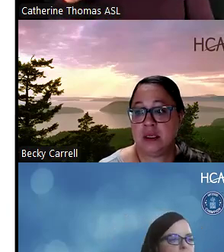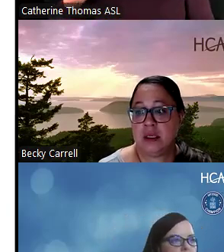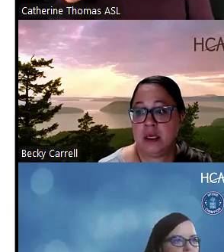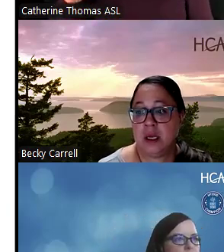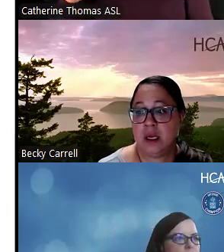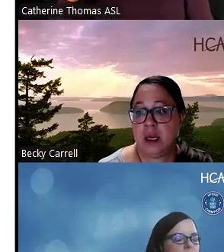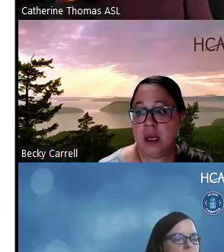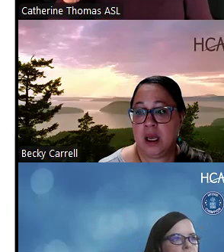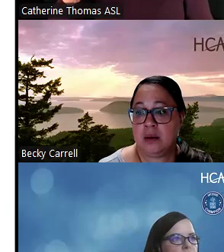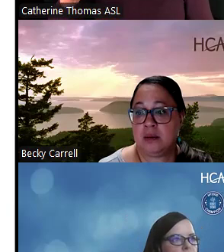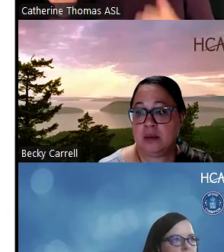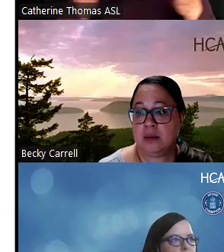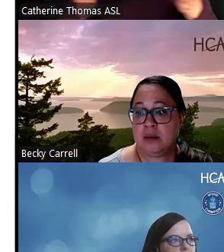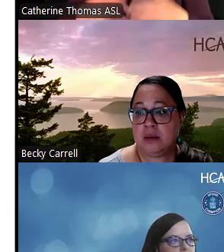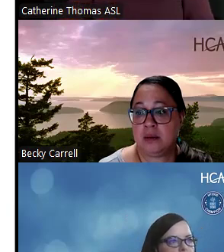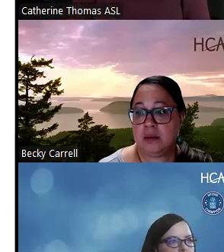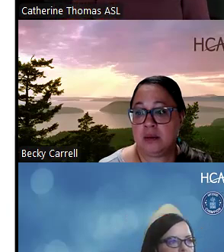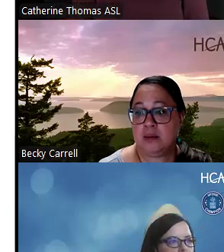services.